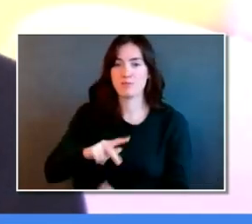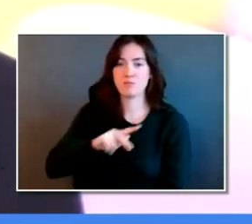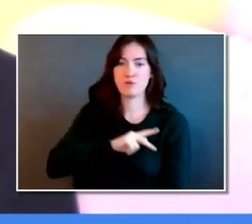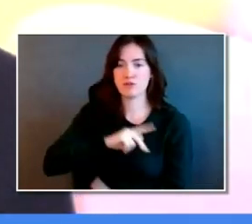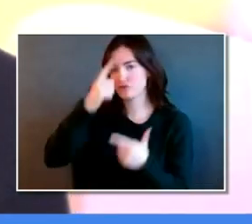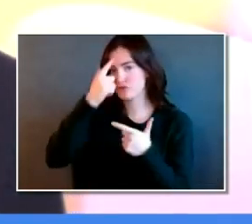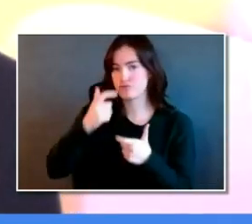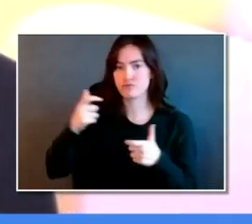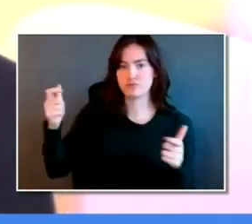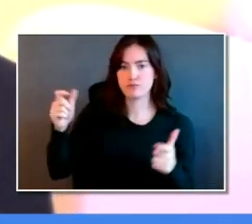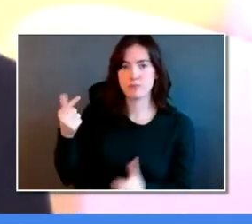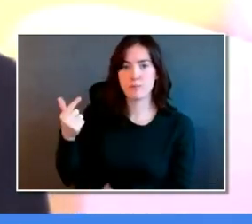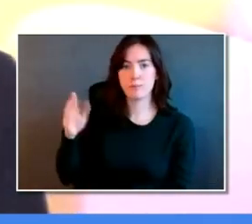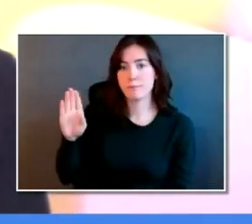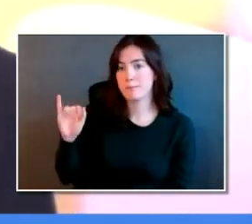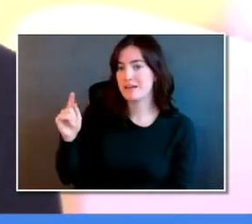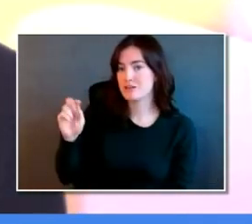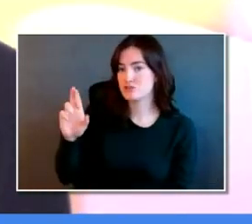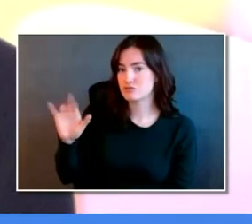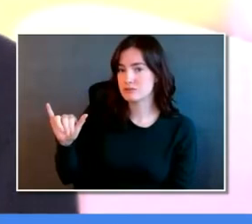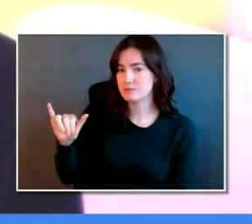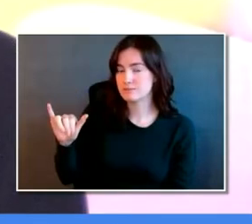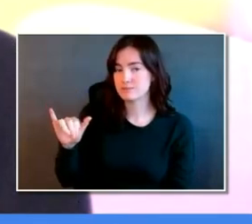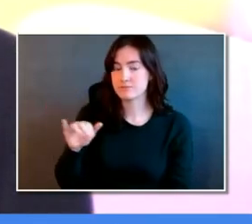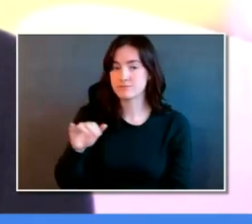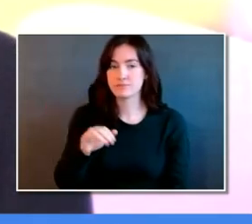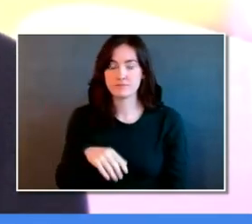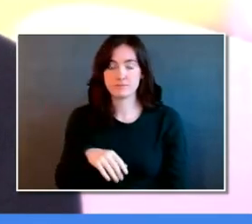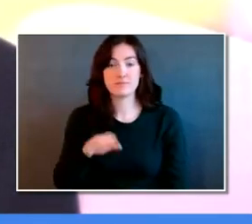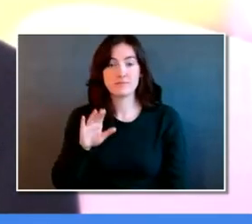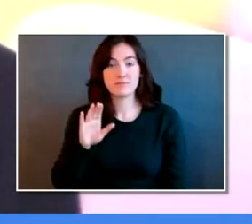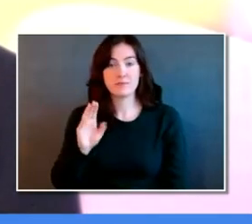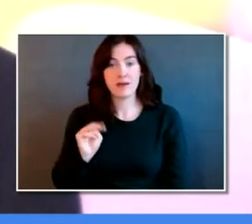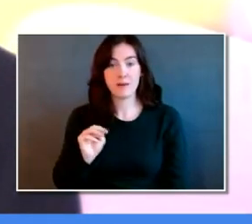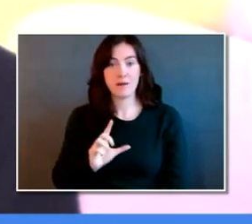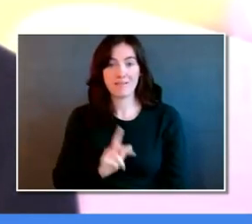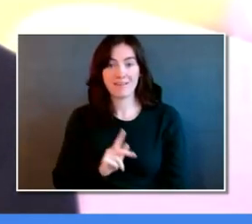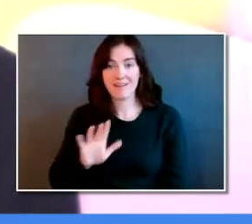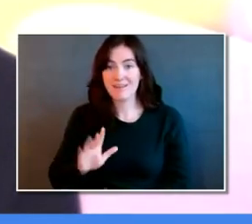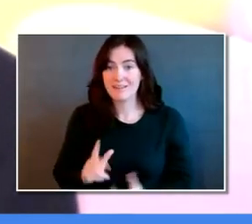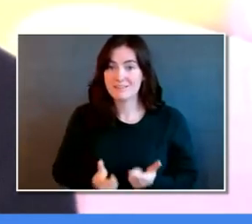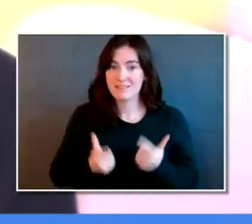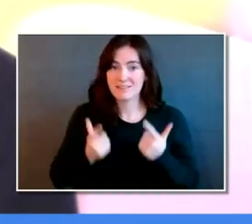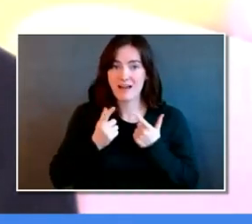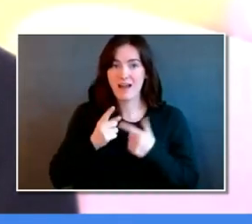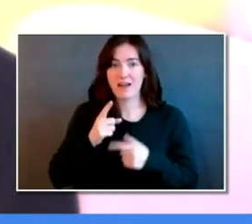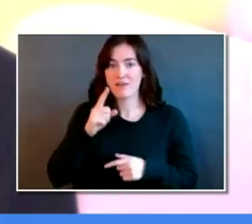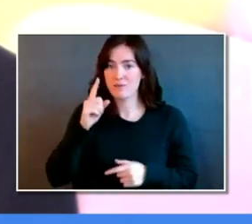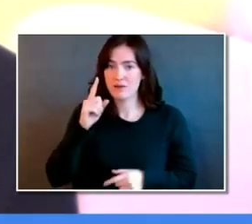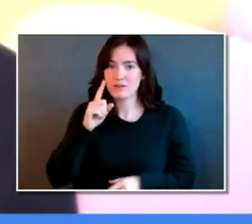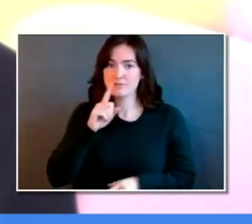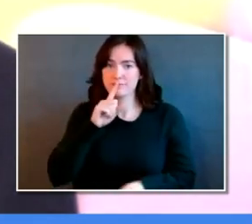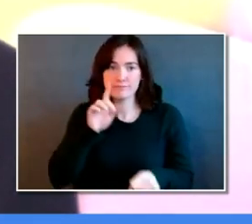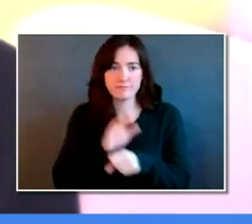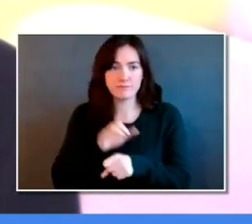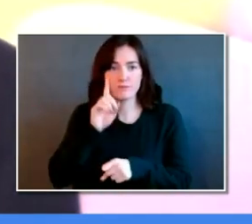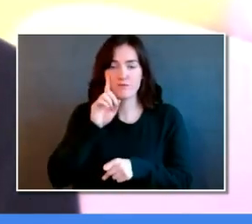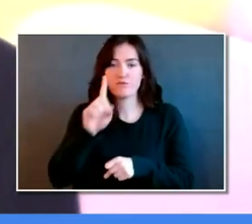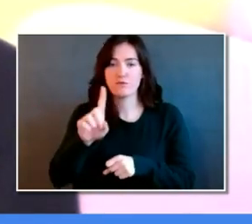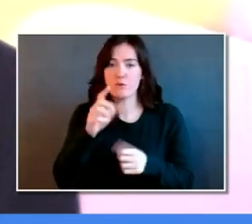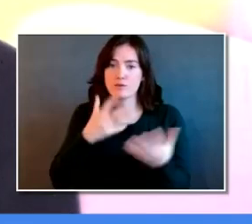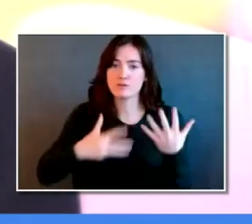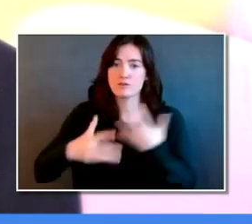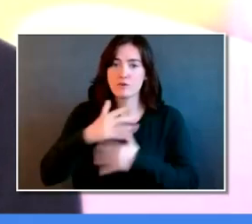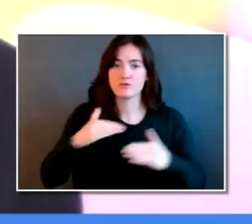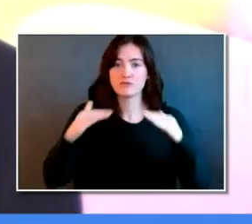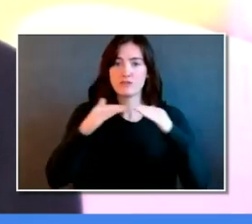entire life was a testament to nonviolence and justice and equality for all.